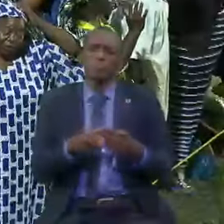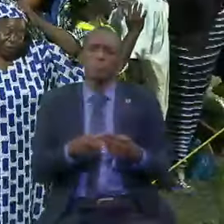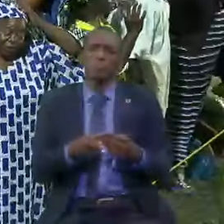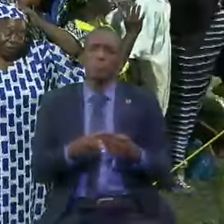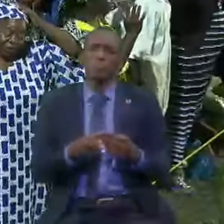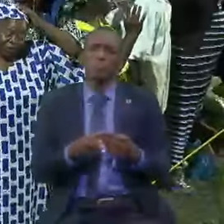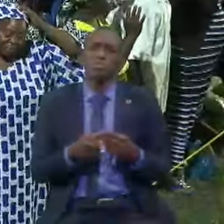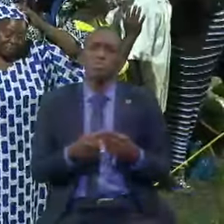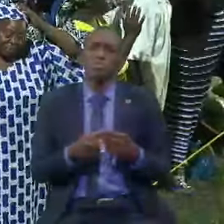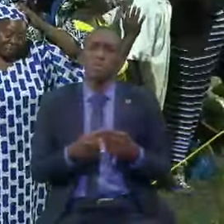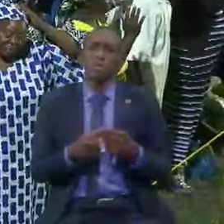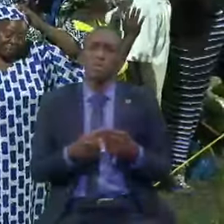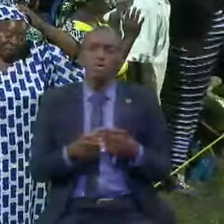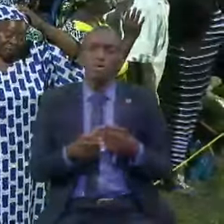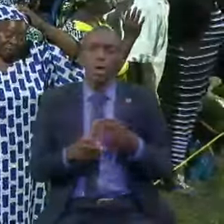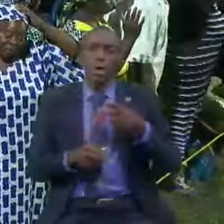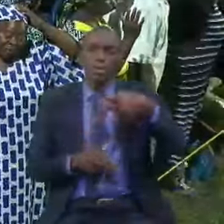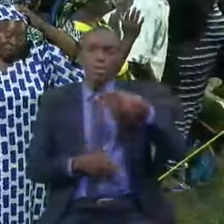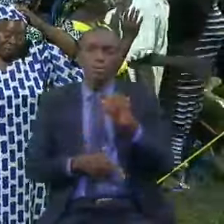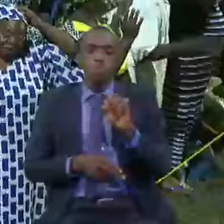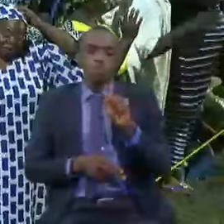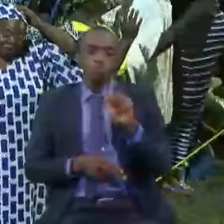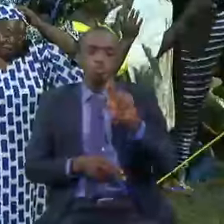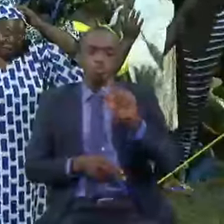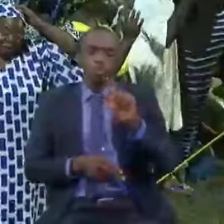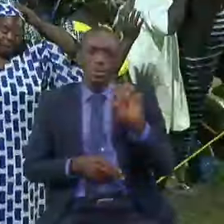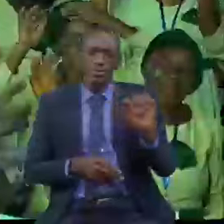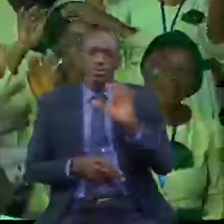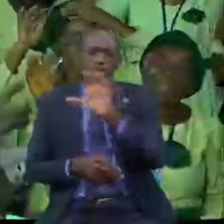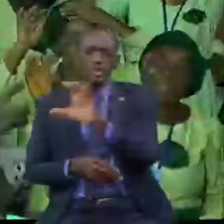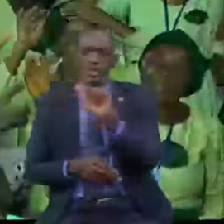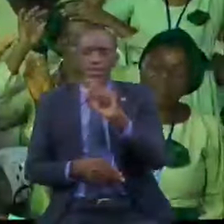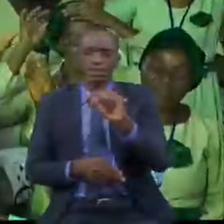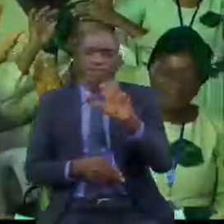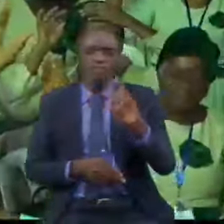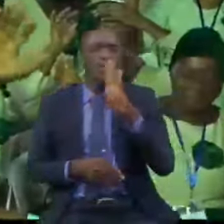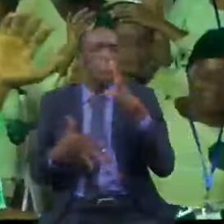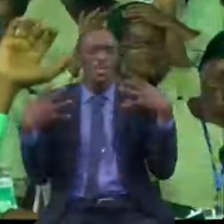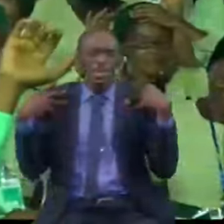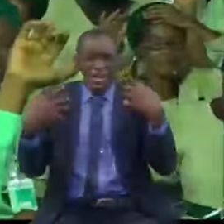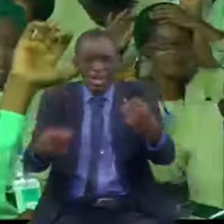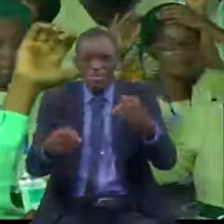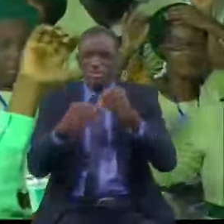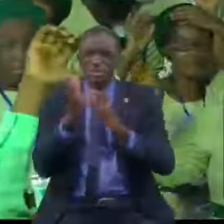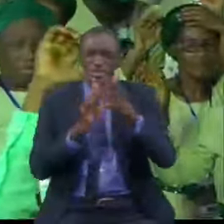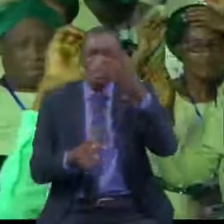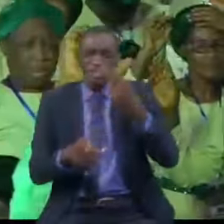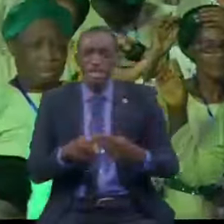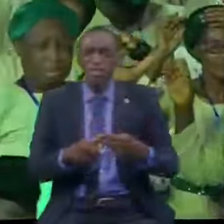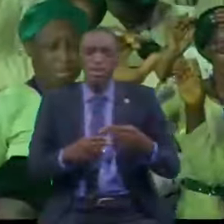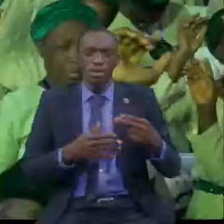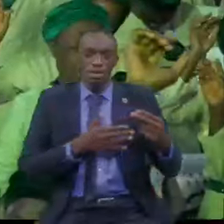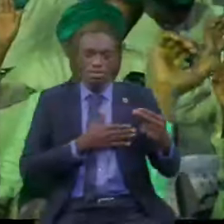Prostate cancer, be healed in Jesus' name. Breast cancer,